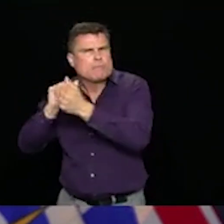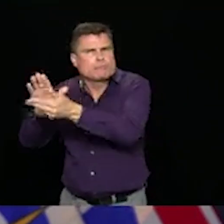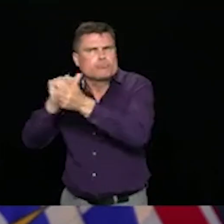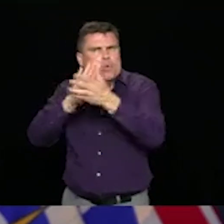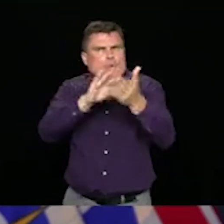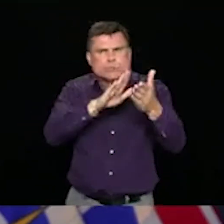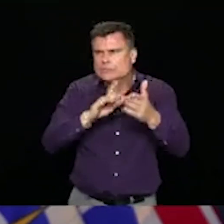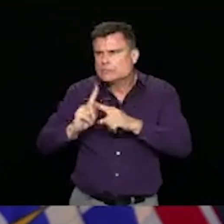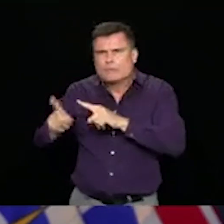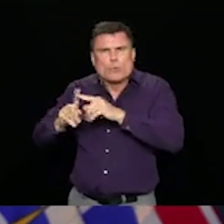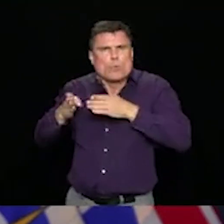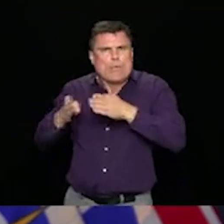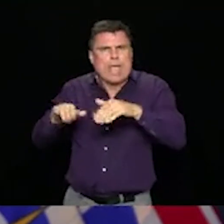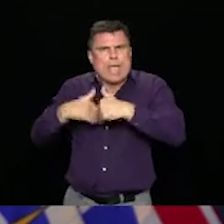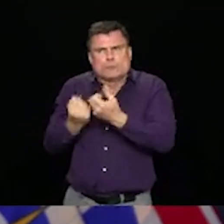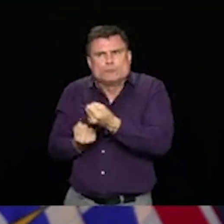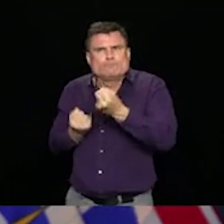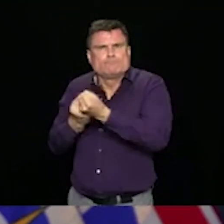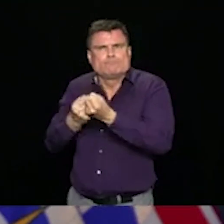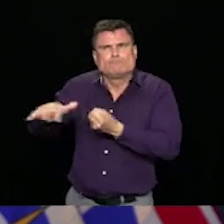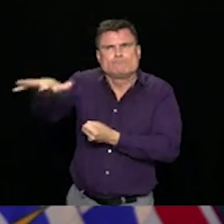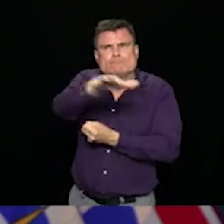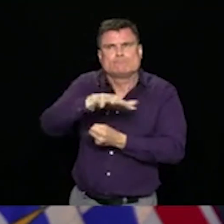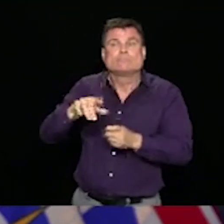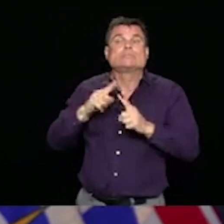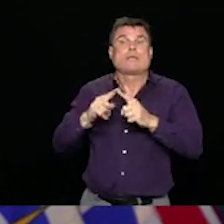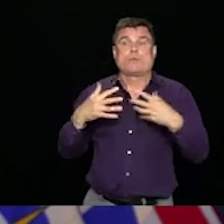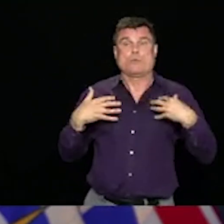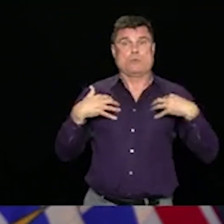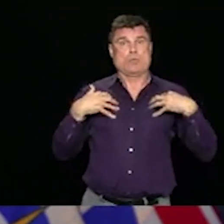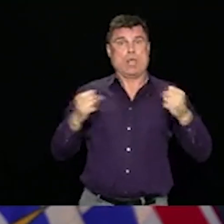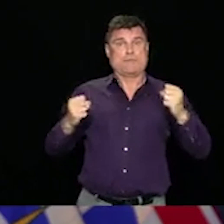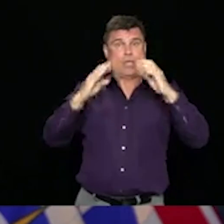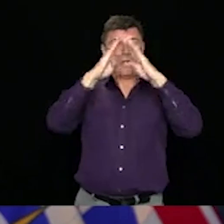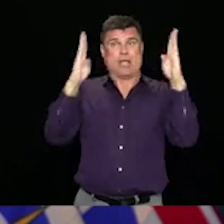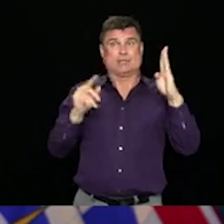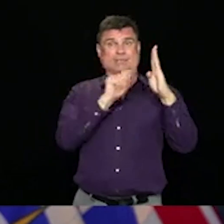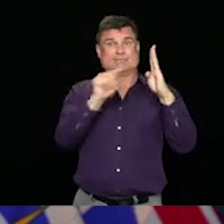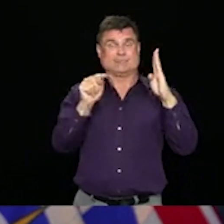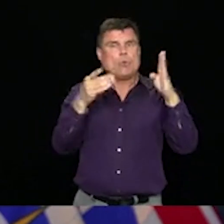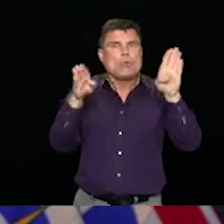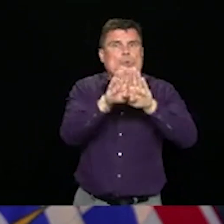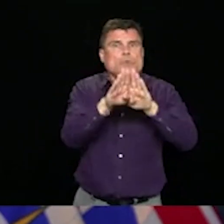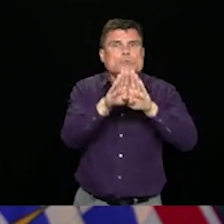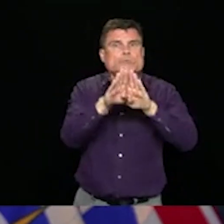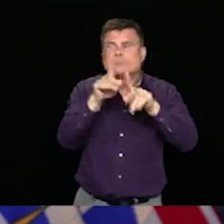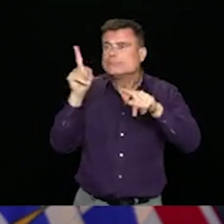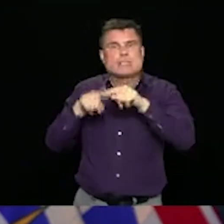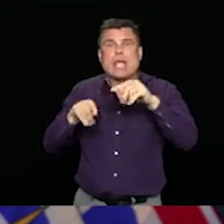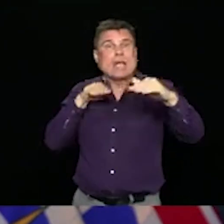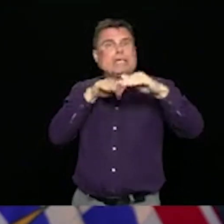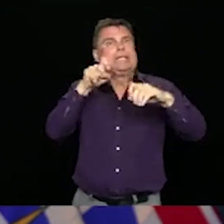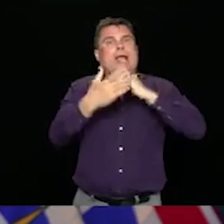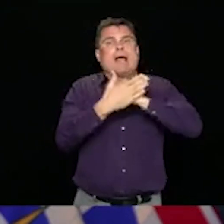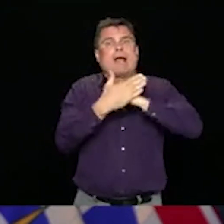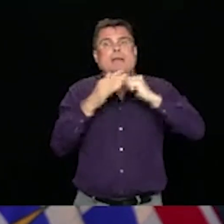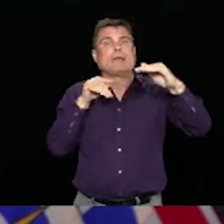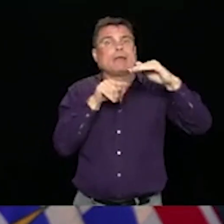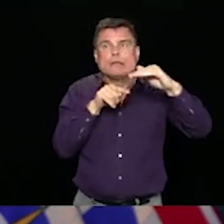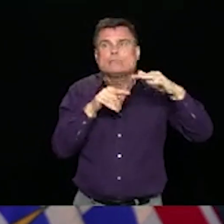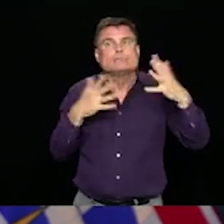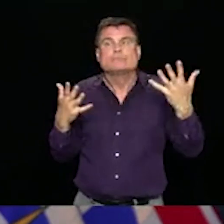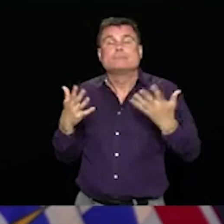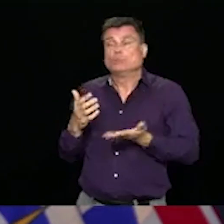to recovery homes and access to some of the in-person treatment services has also been interrupted, as has many other medical